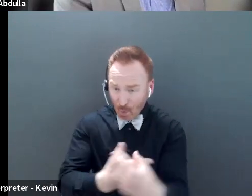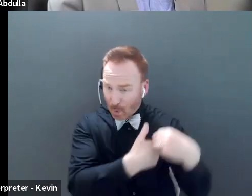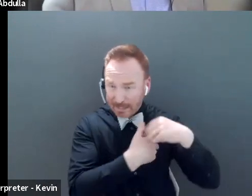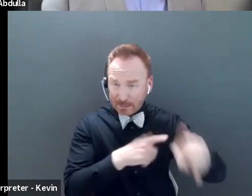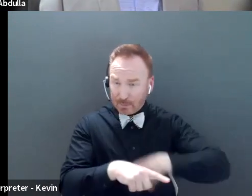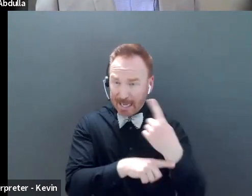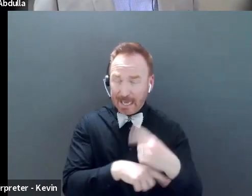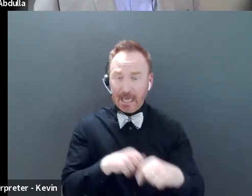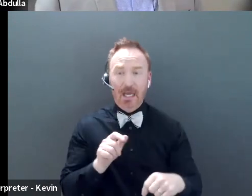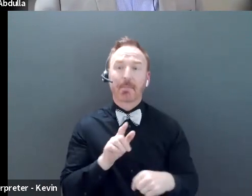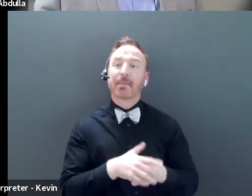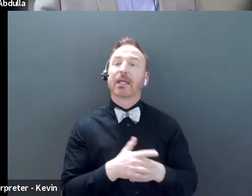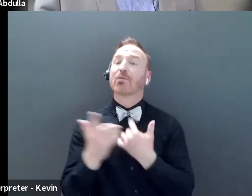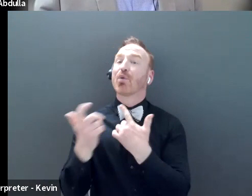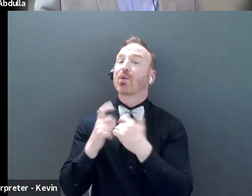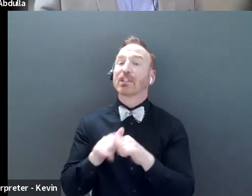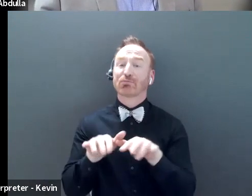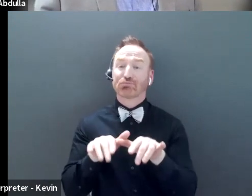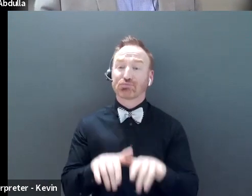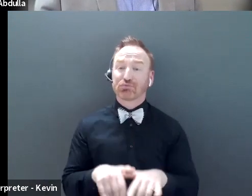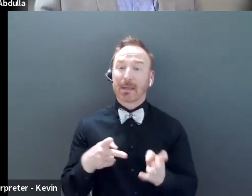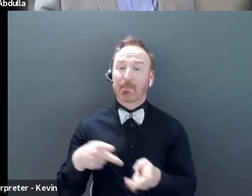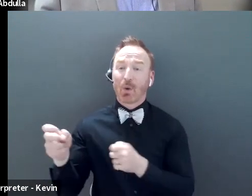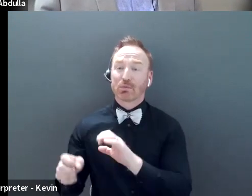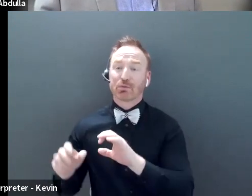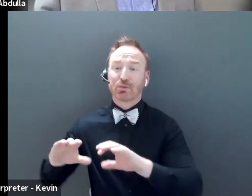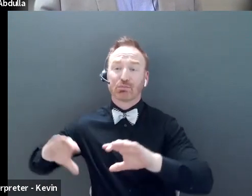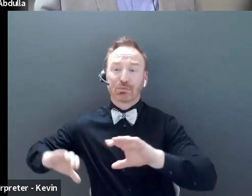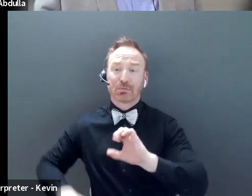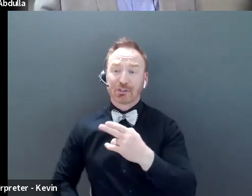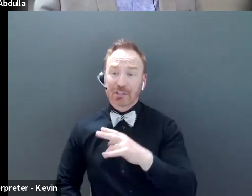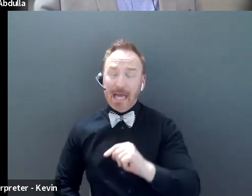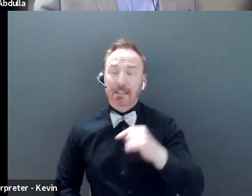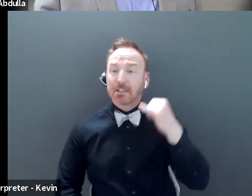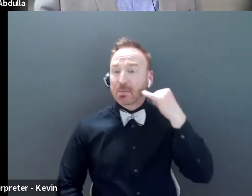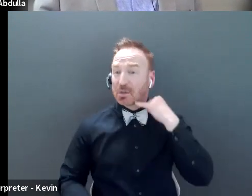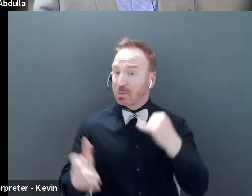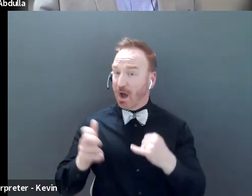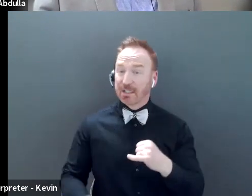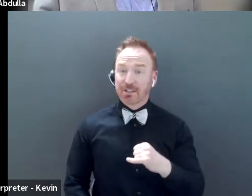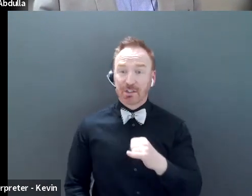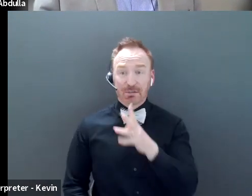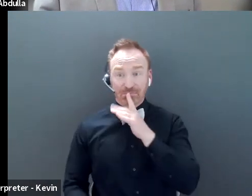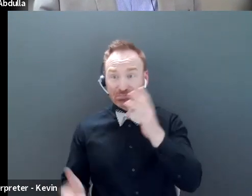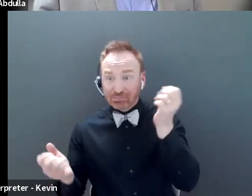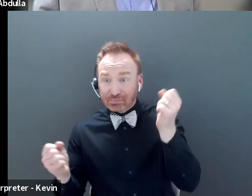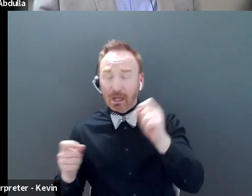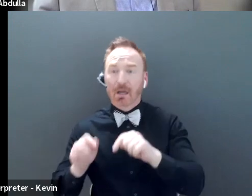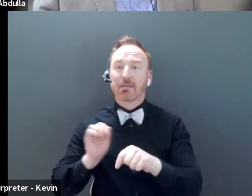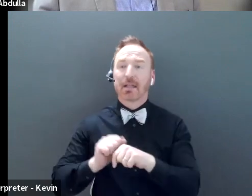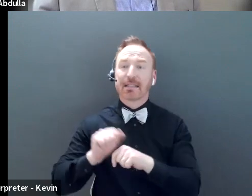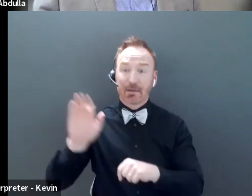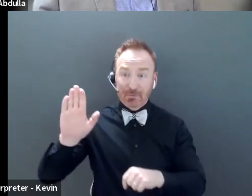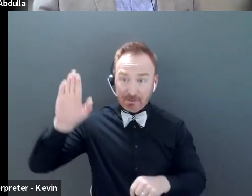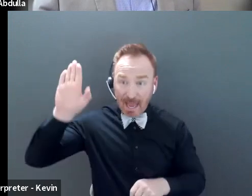either type your question and post it in the chat. If you'd prefer to speak your question aloud, you can raise your hand and I can call on you, or you can